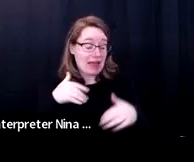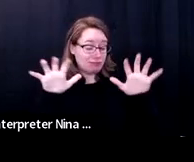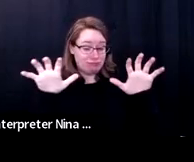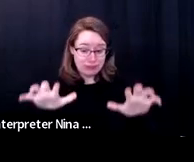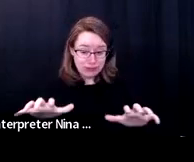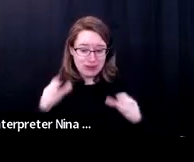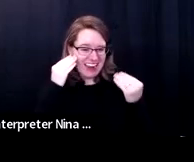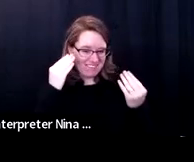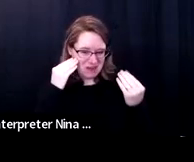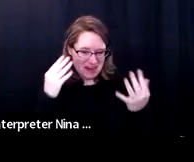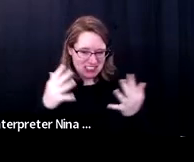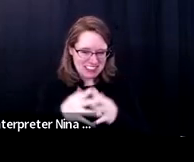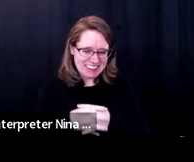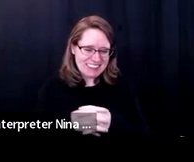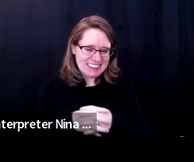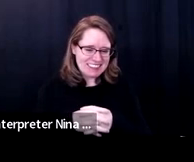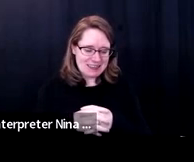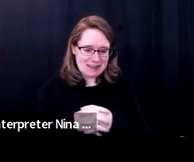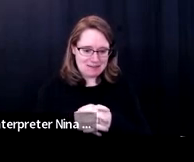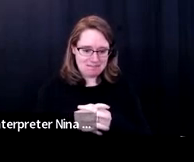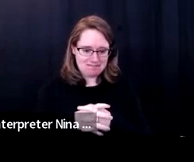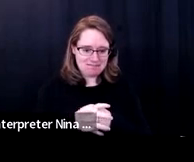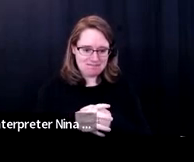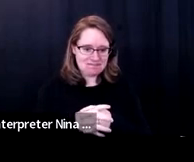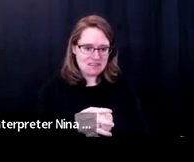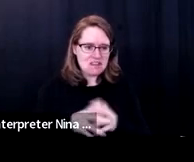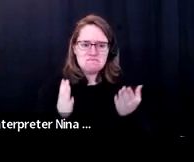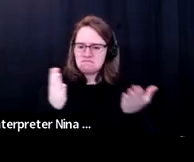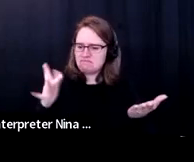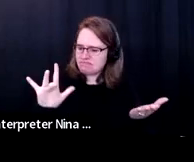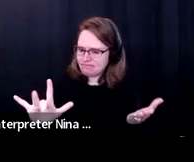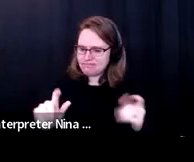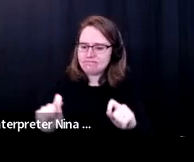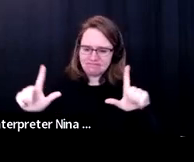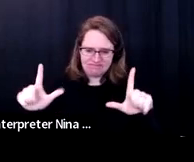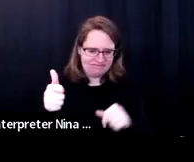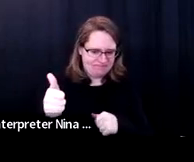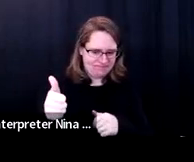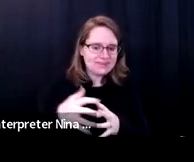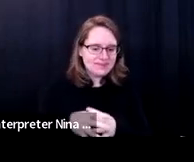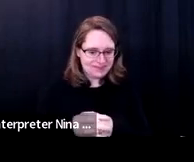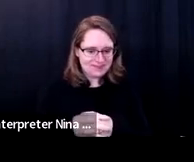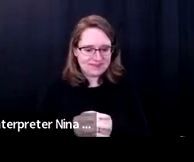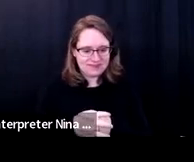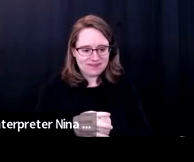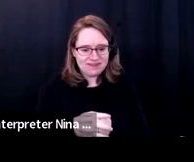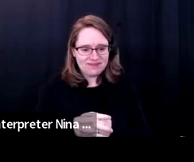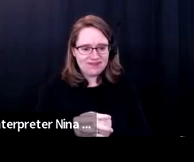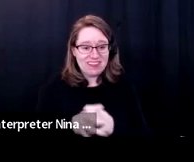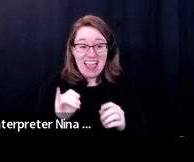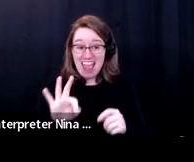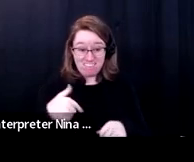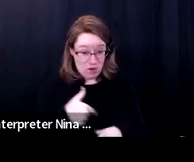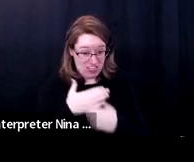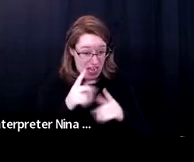this slide. And it's the easiest way to see it is to actually click on the link than to have us share the screen, because the font just is so small if